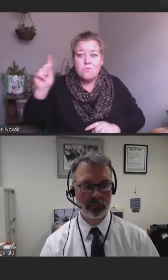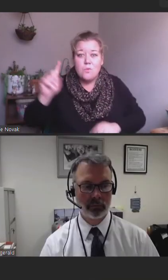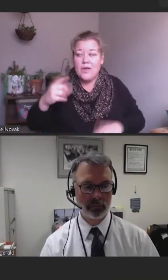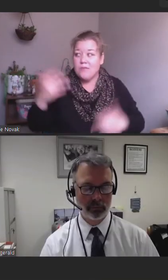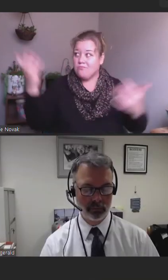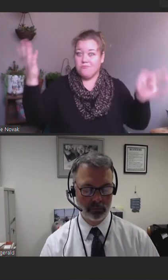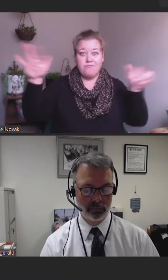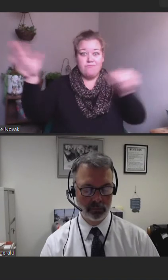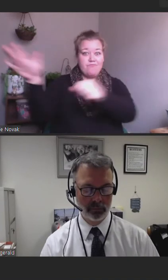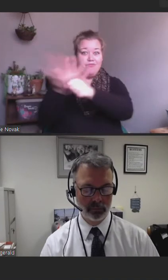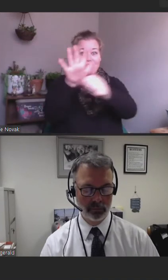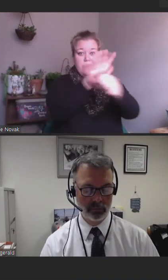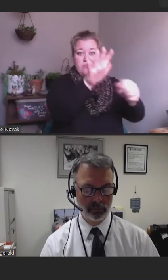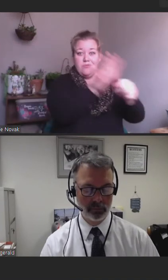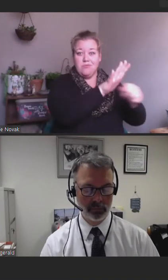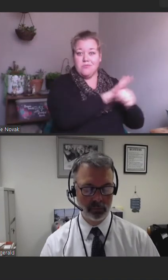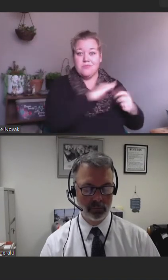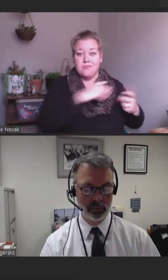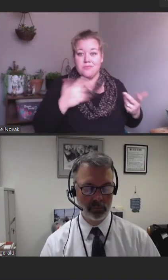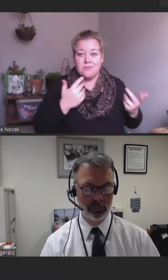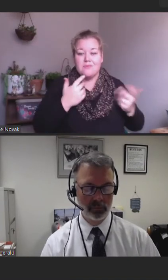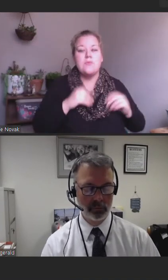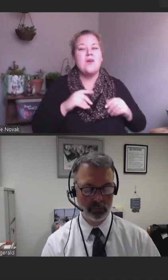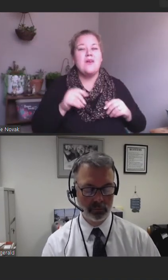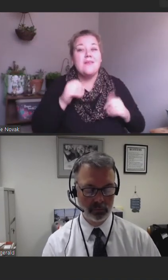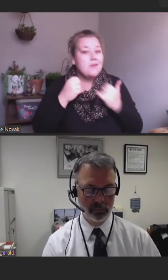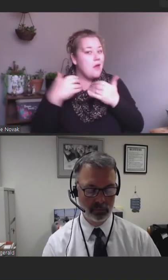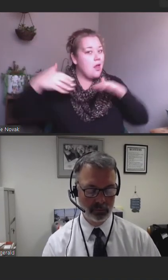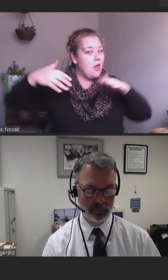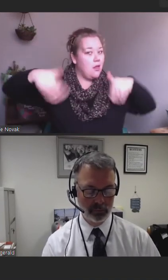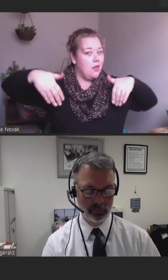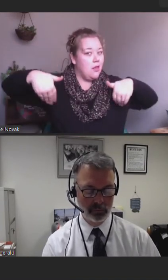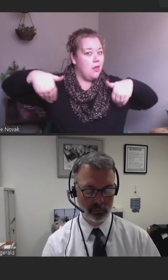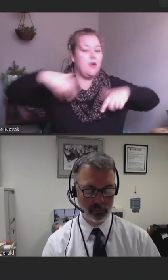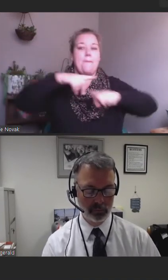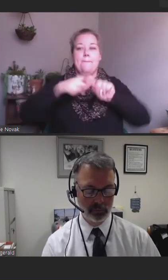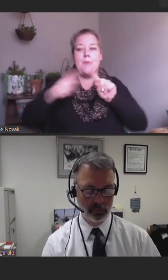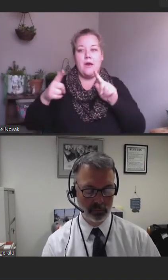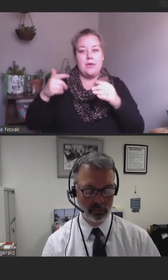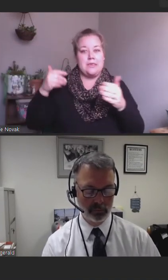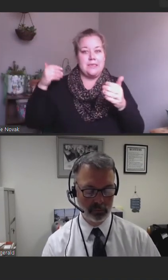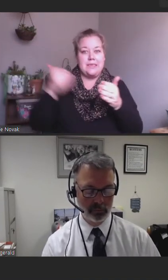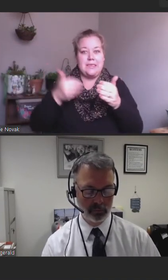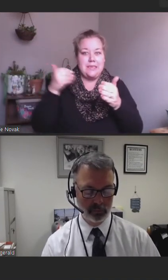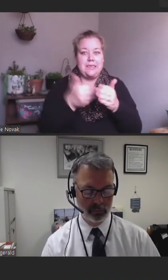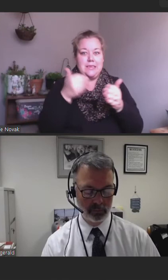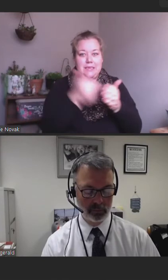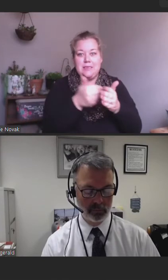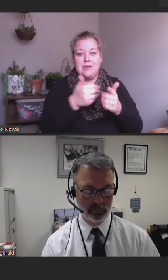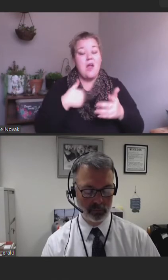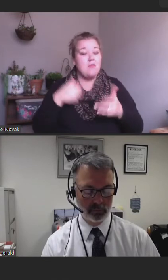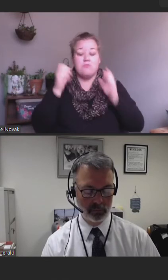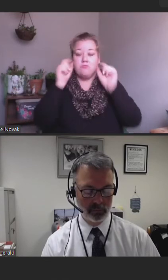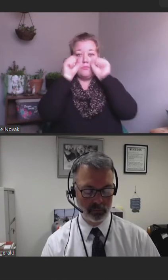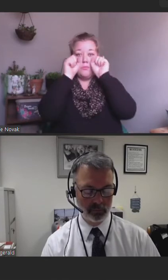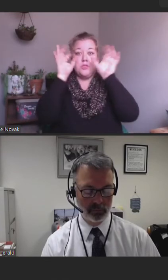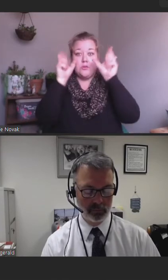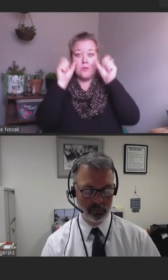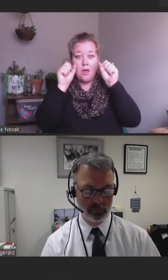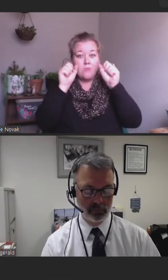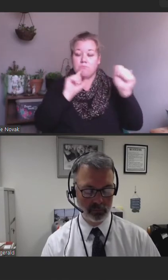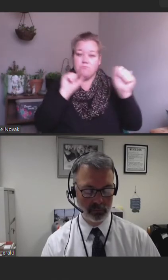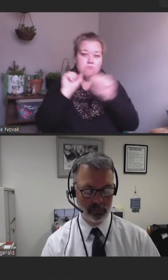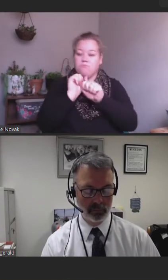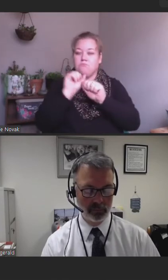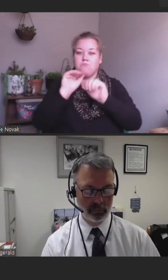And so we're not at that point yet, but we're heading there at a pace that I wouldn't have imagined and wouldn't